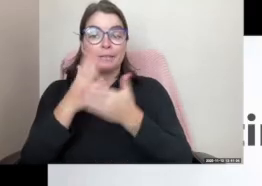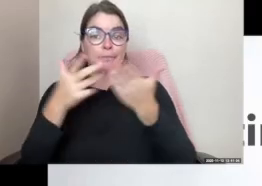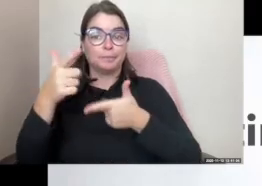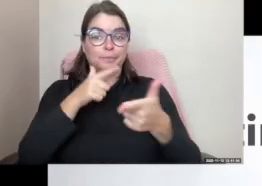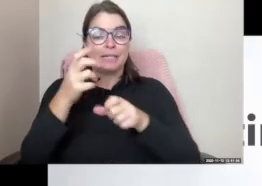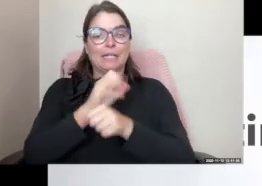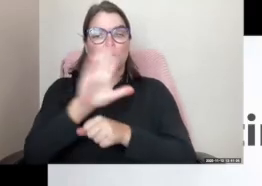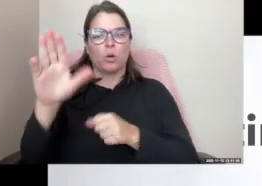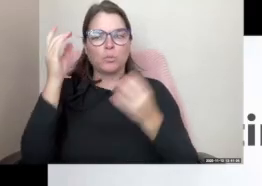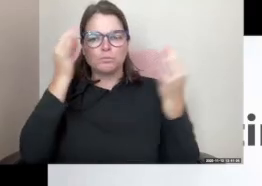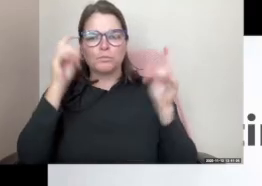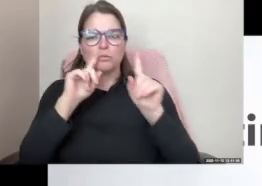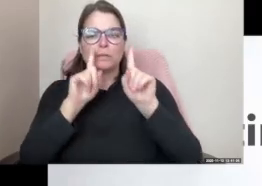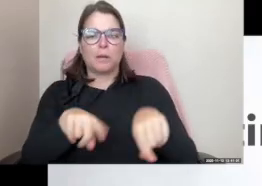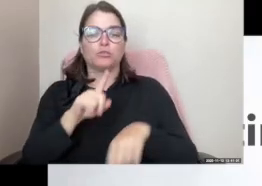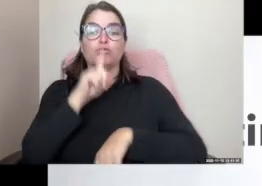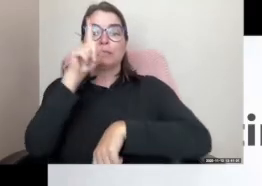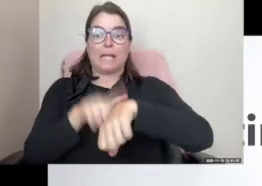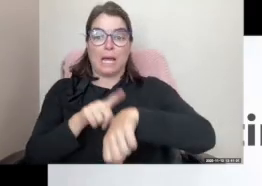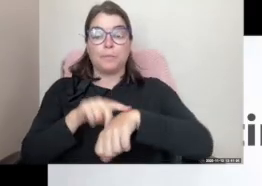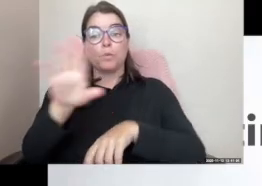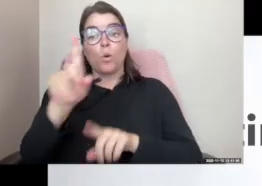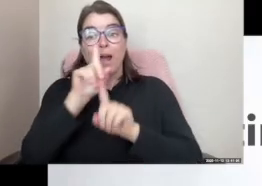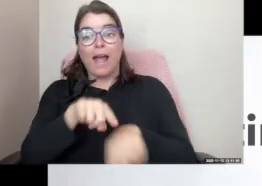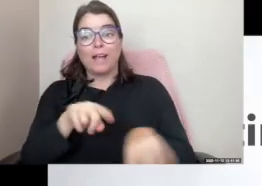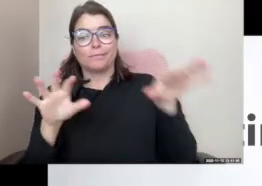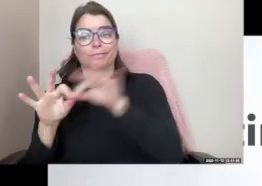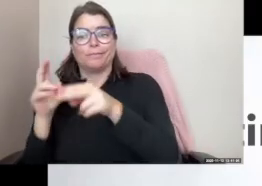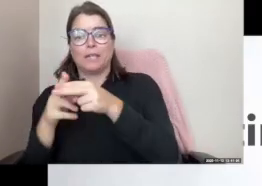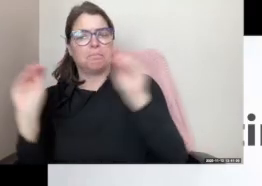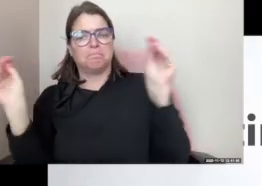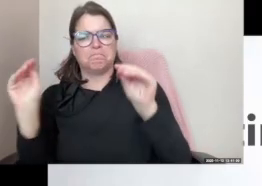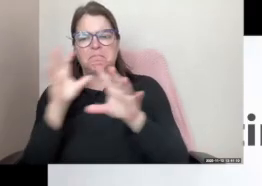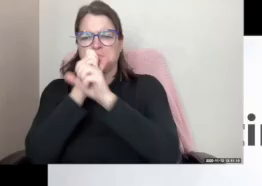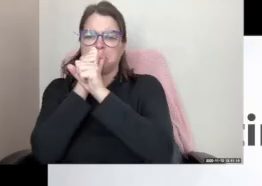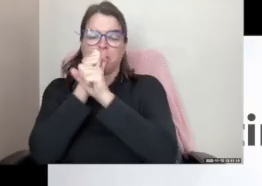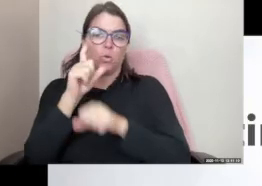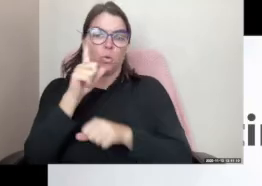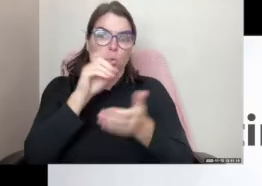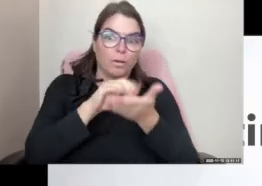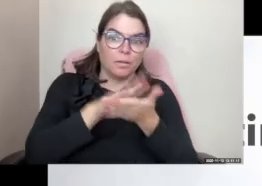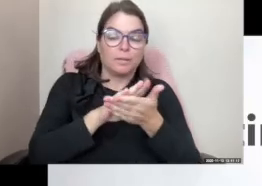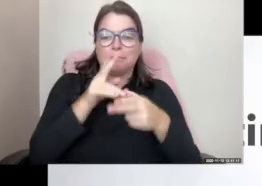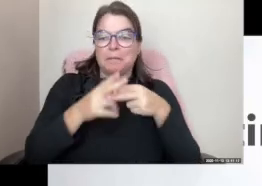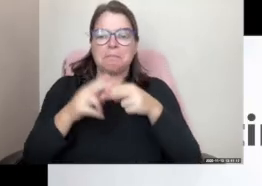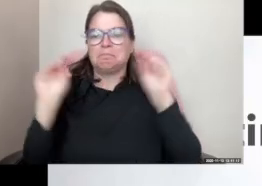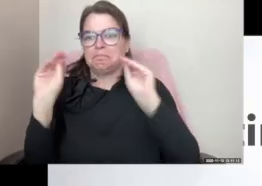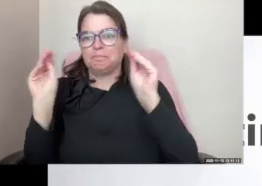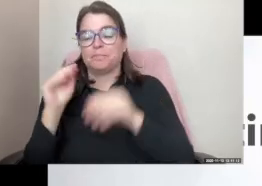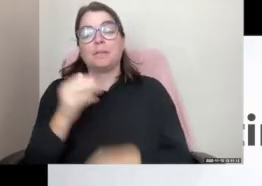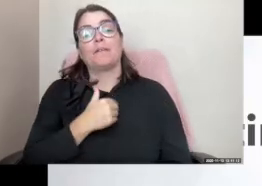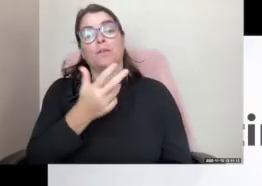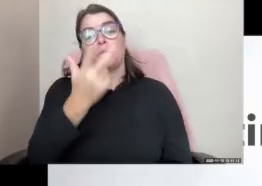Okay, today we're going to use a tool called Mentimeter. We'll ask you some interactive questions and get your responses and thoughts in real